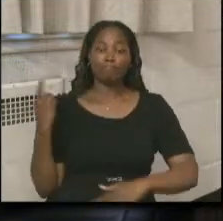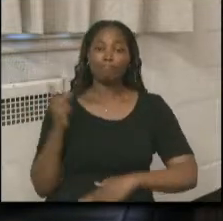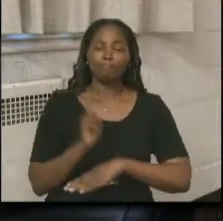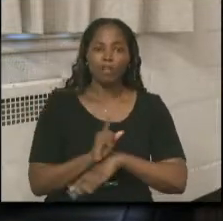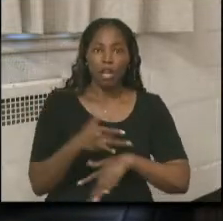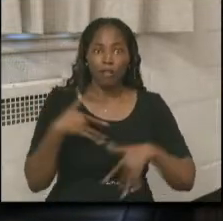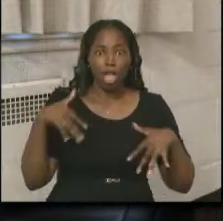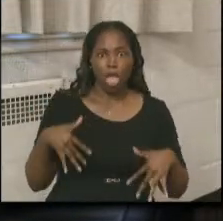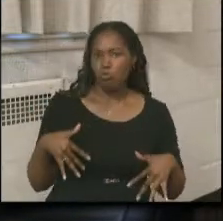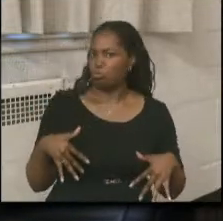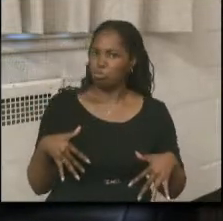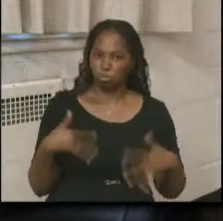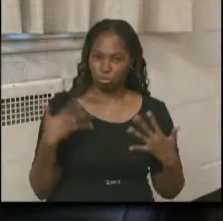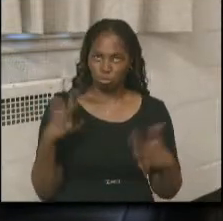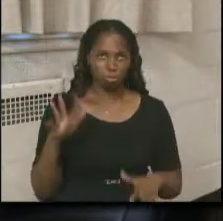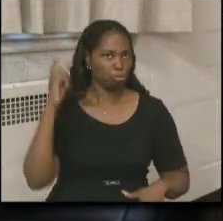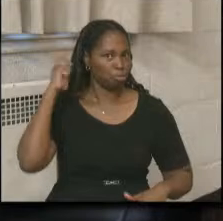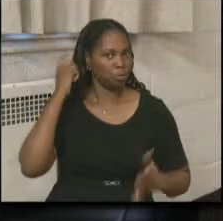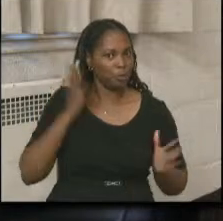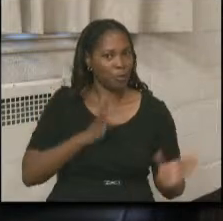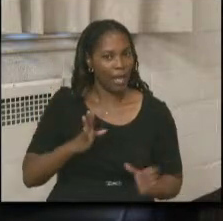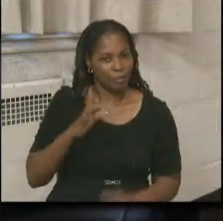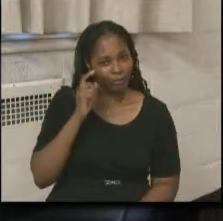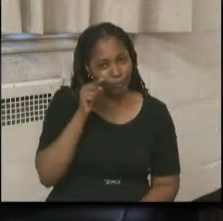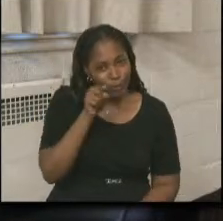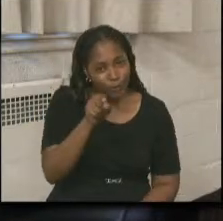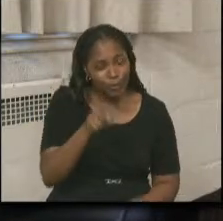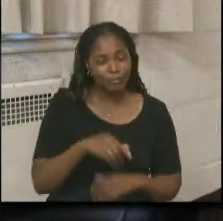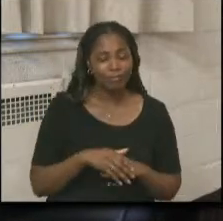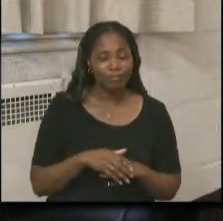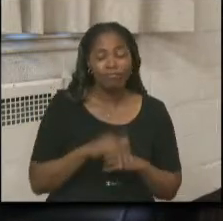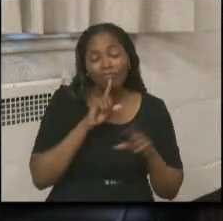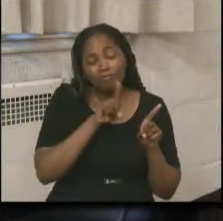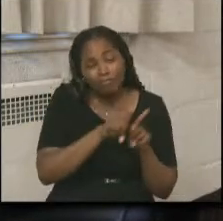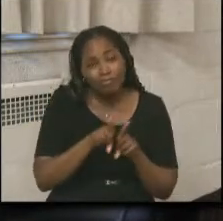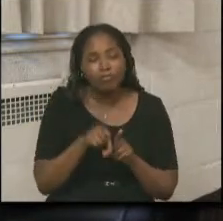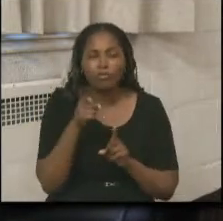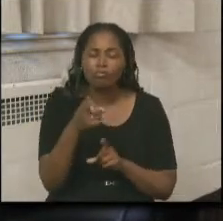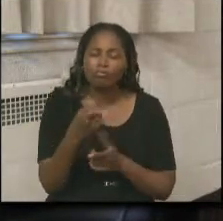prepared. But not only that, your mentorship,